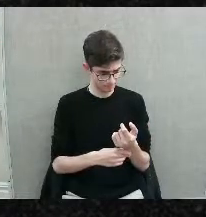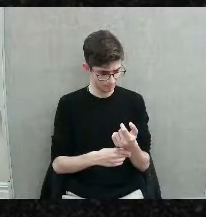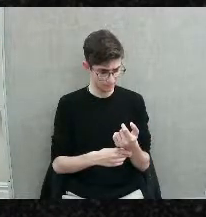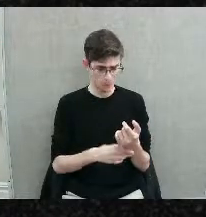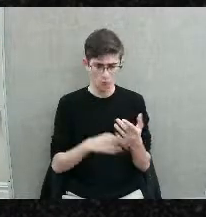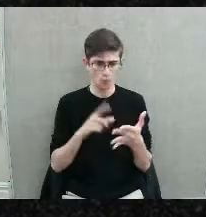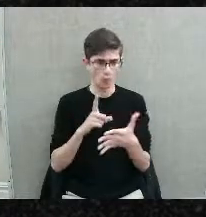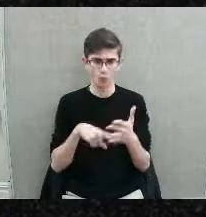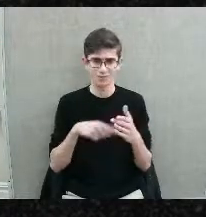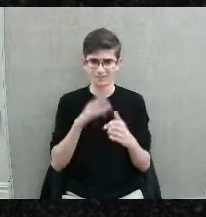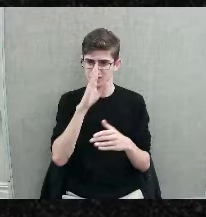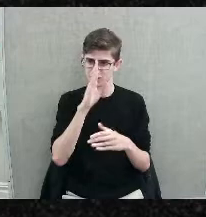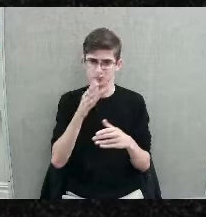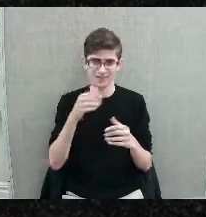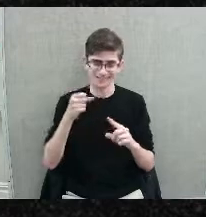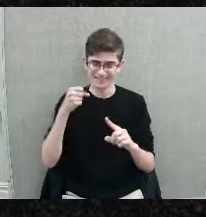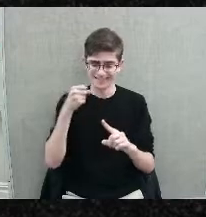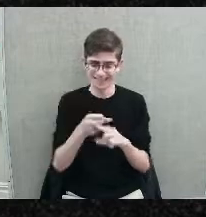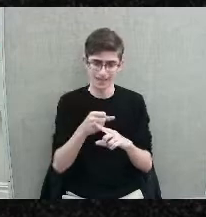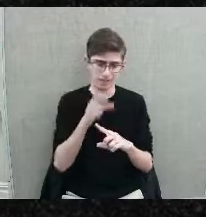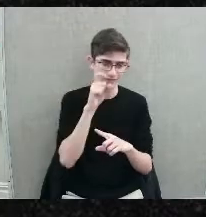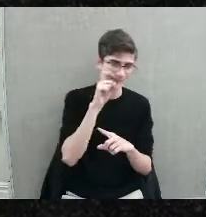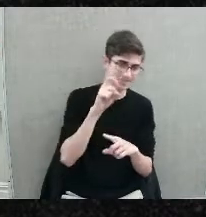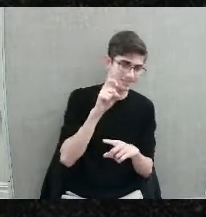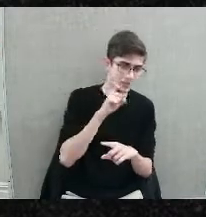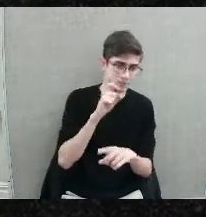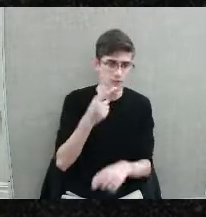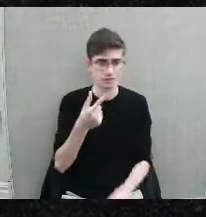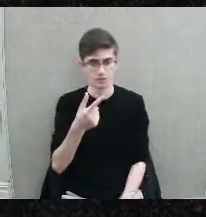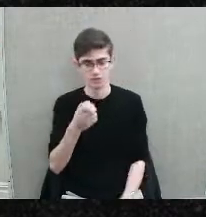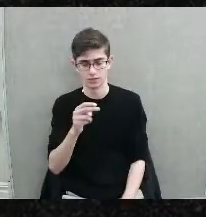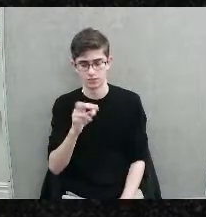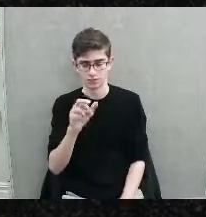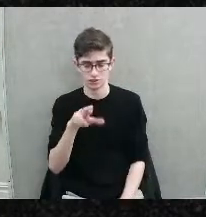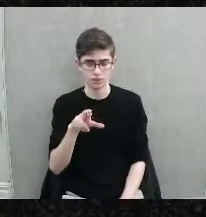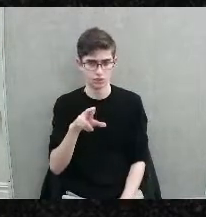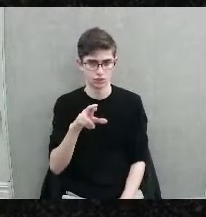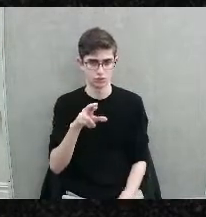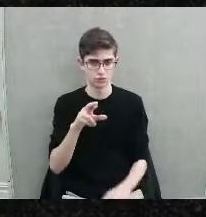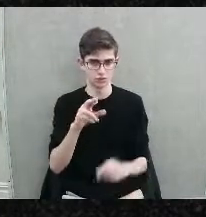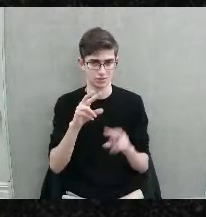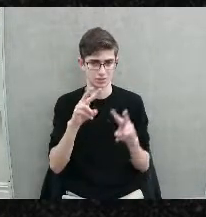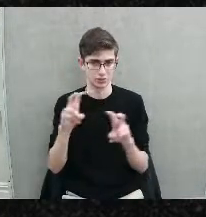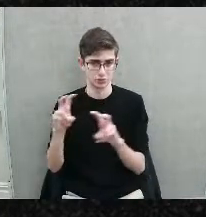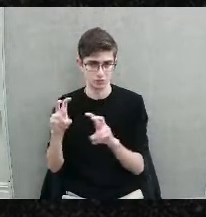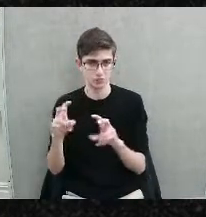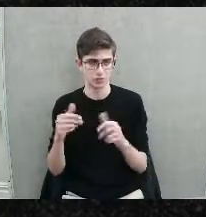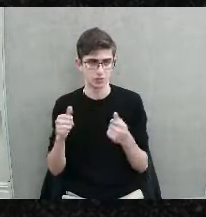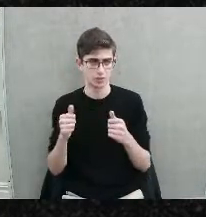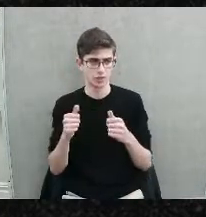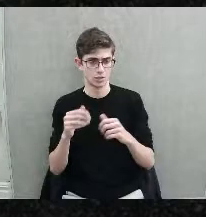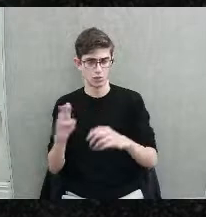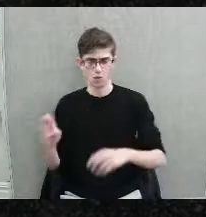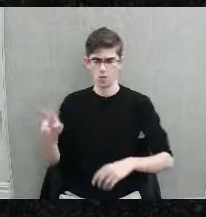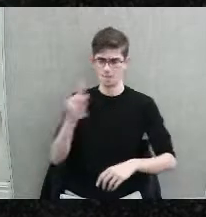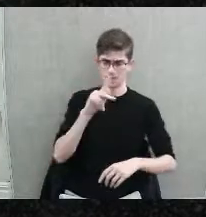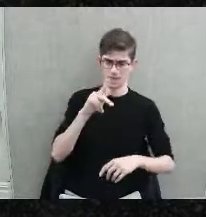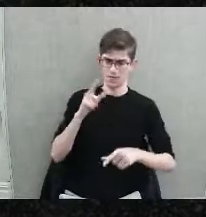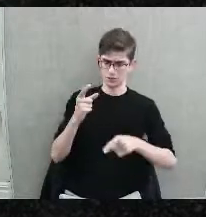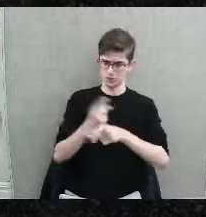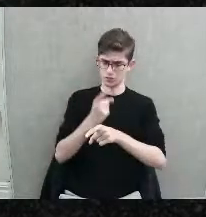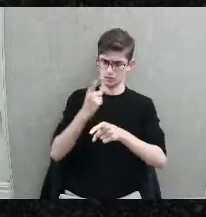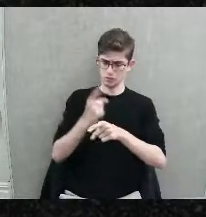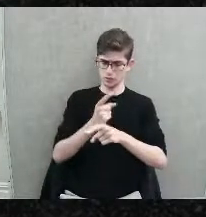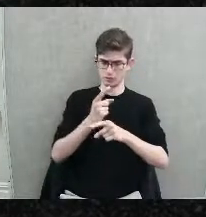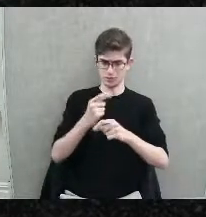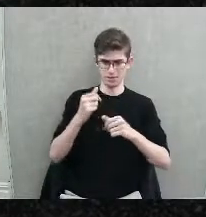attack on sexual and gender issues to restore a patriarchal order, to put everyone in place